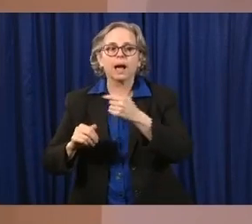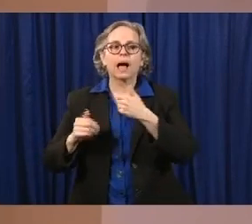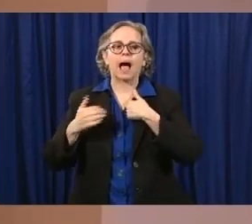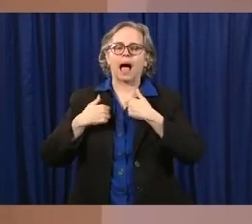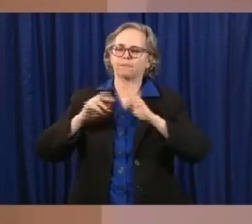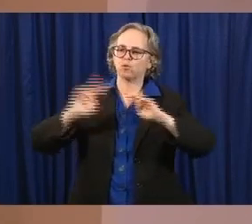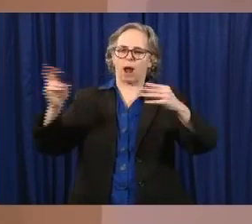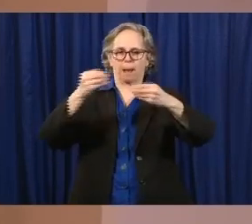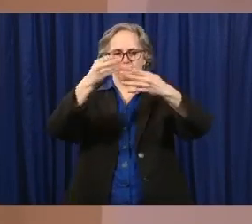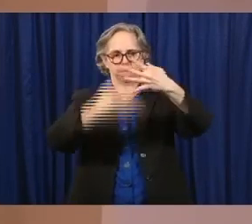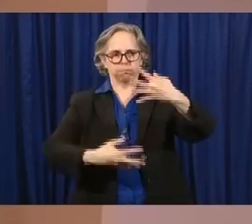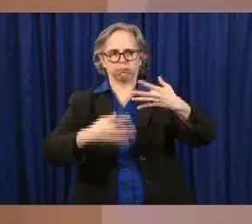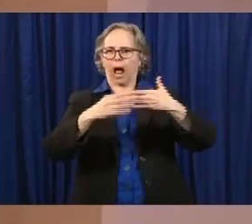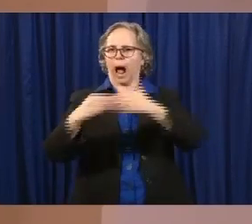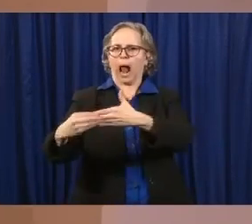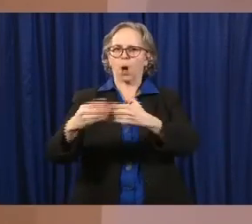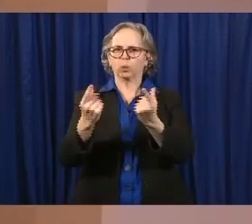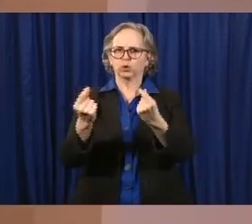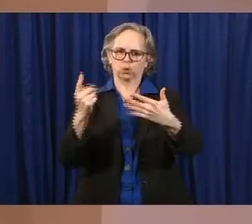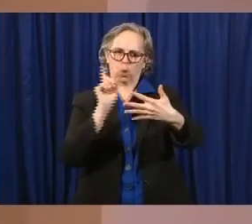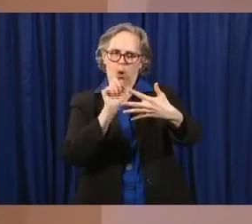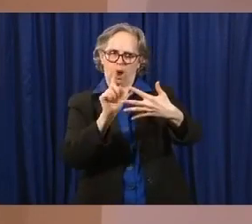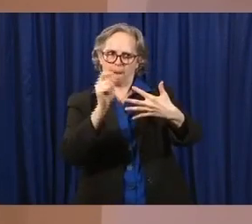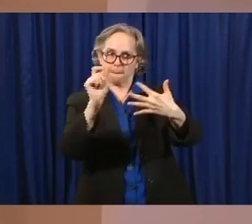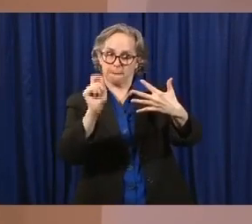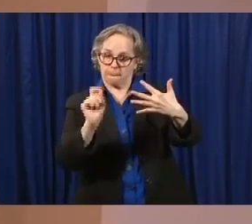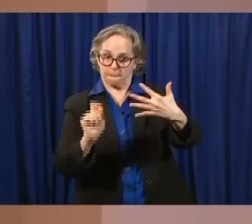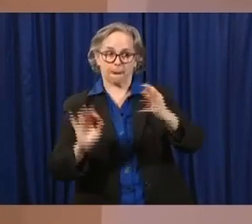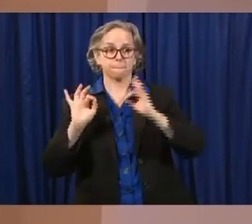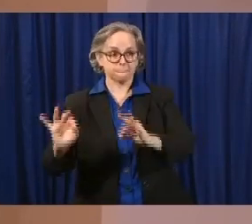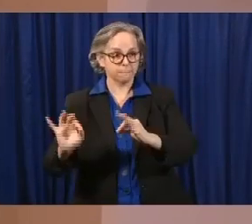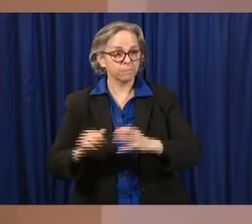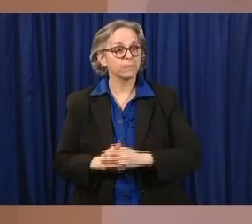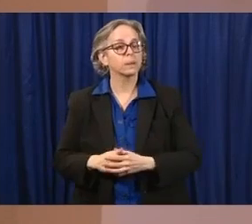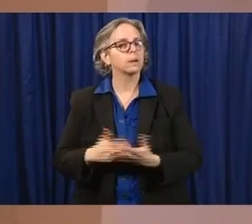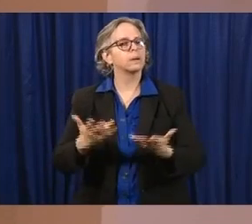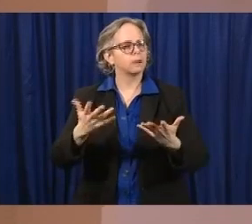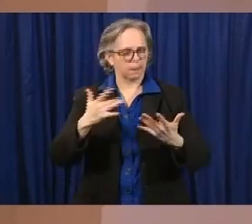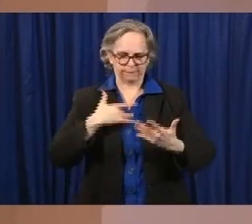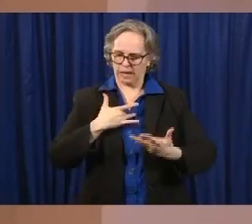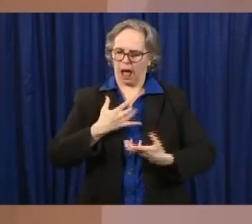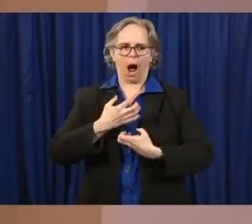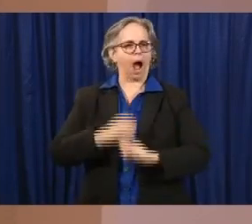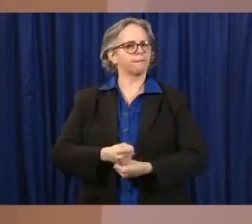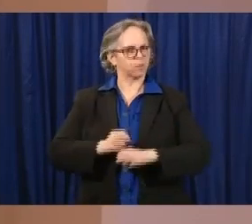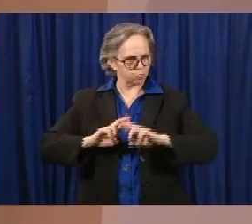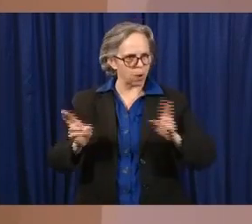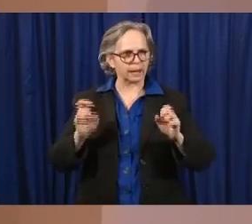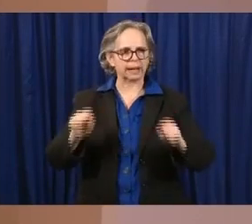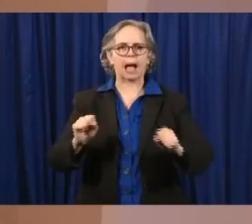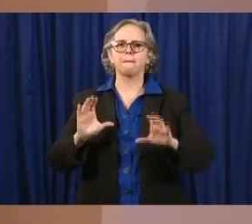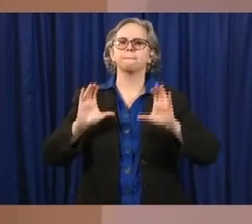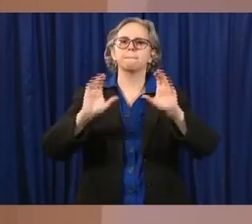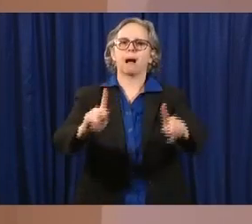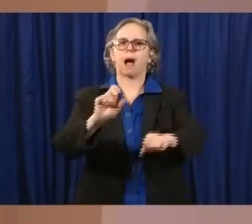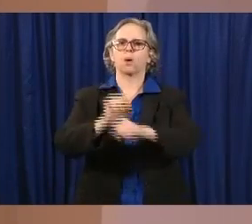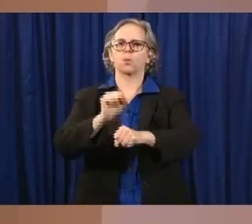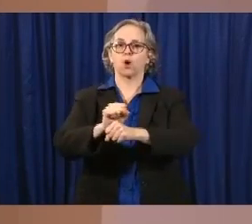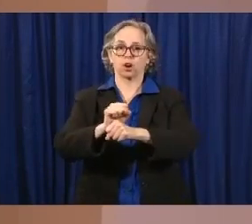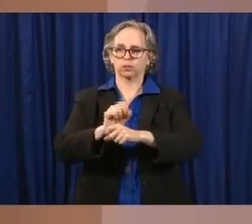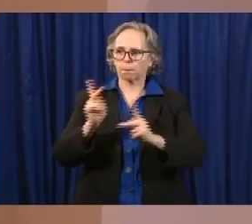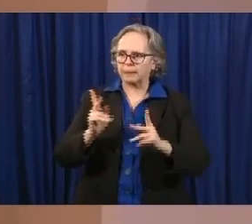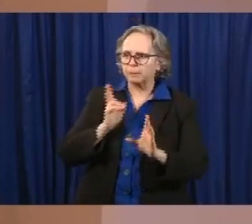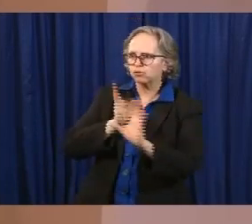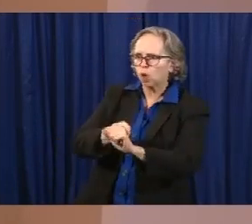that employees will know, because these are important. Building confidence is incredibly important. We want the employees to know that the businesses that